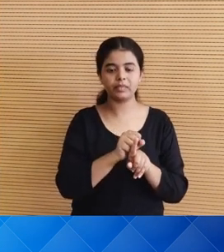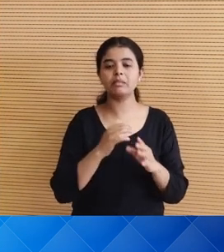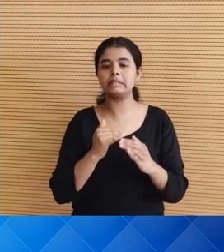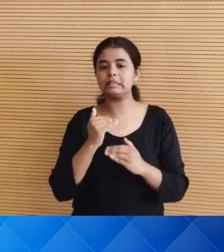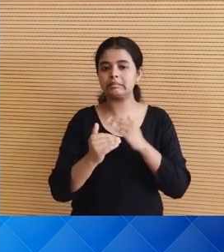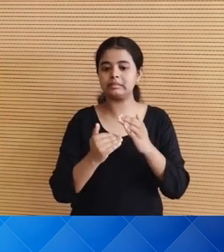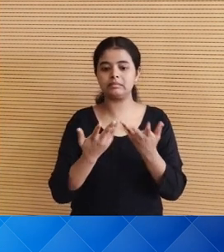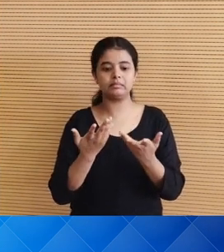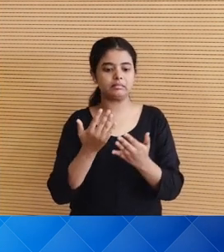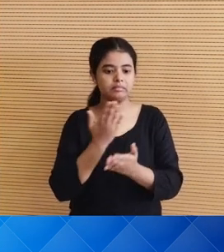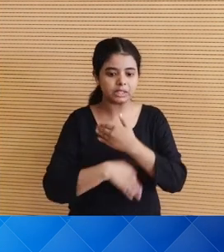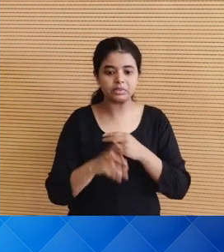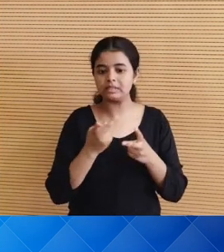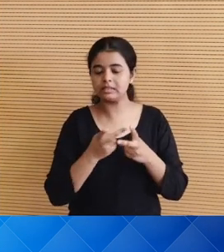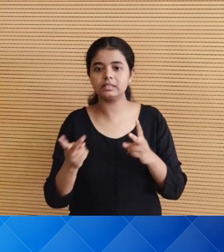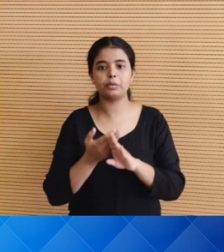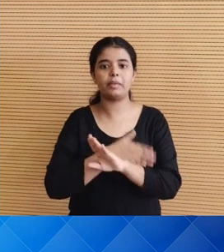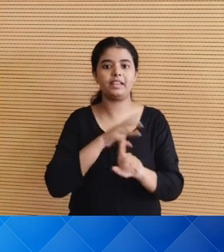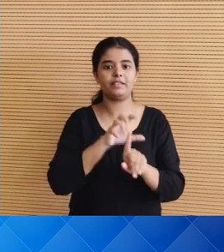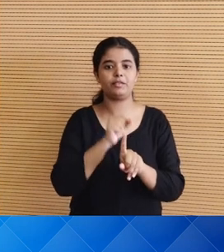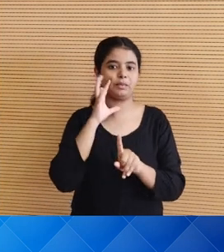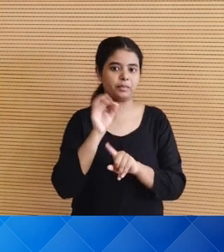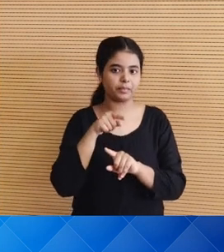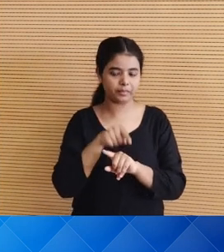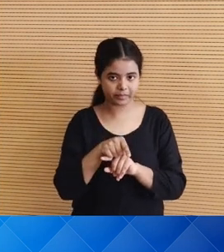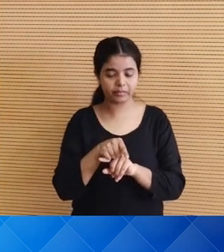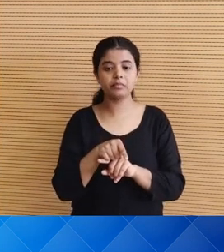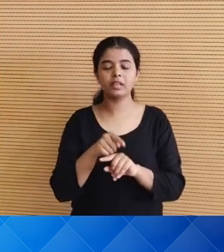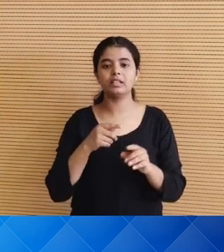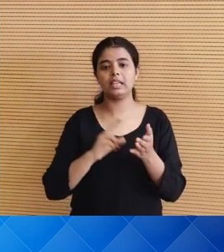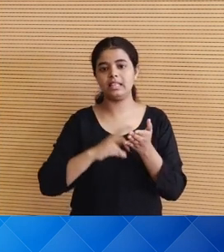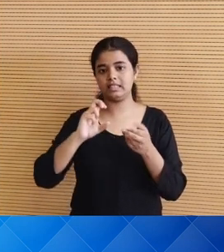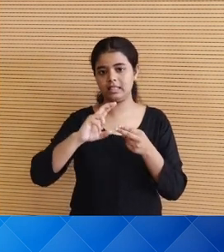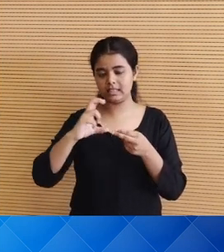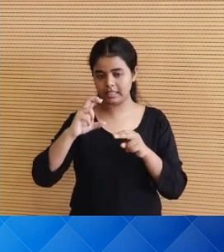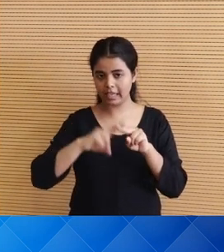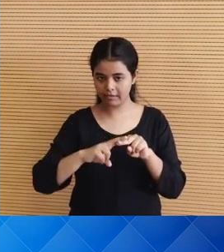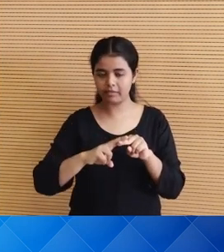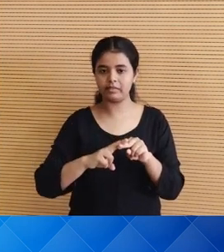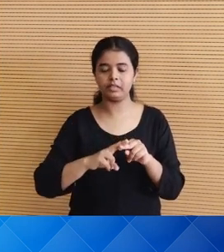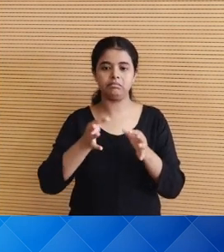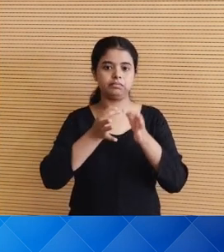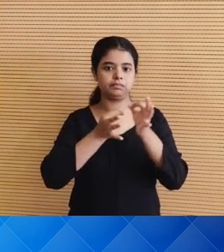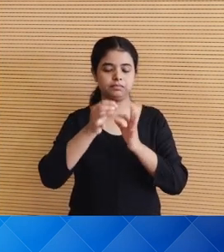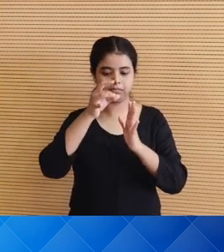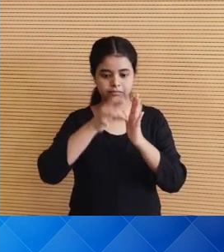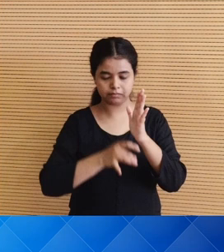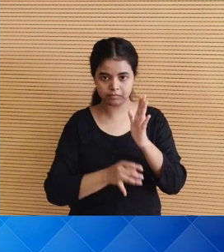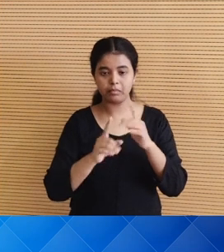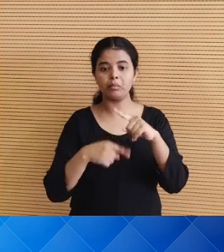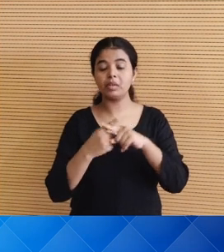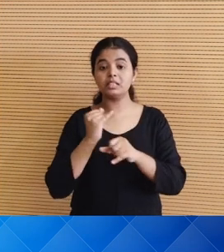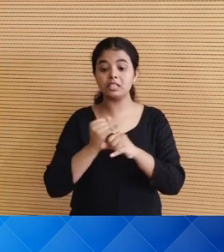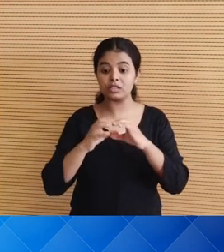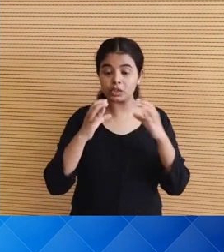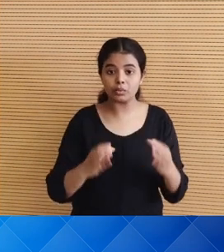and disabilities. And for that, it is very well illustrated in the NCF, the role of foundational stage institutions and role